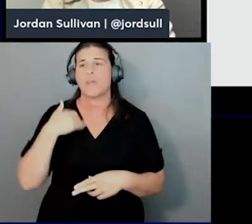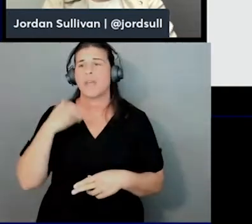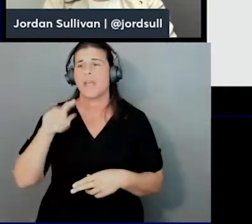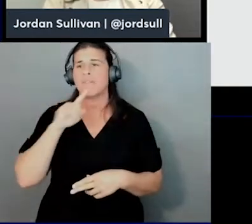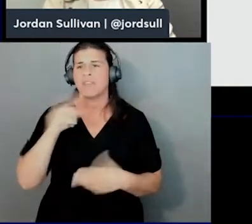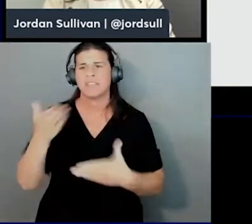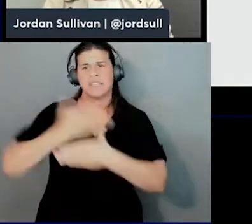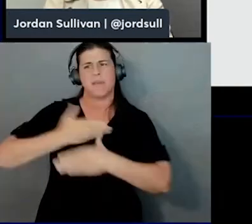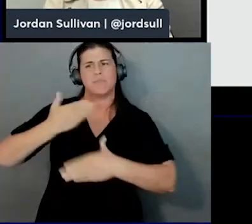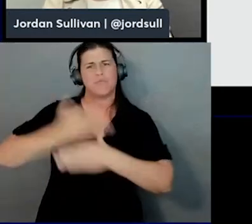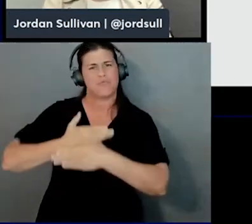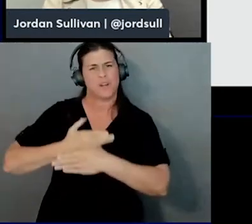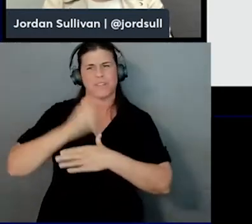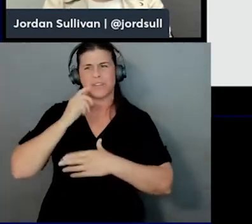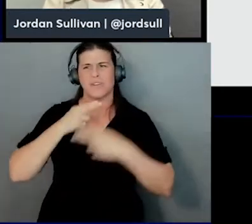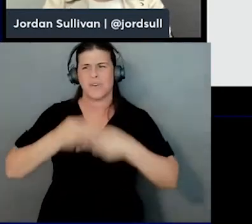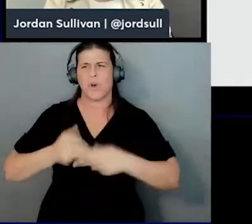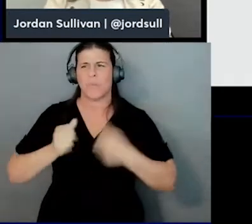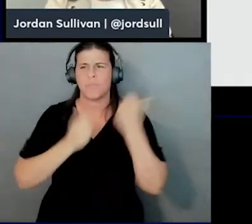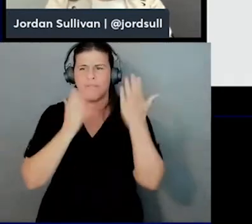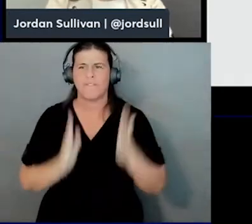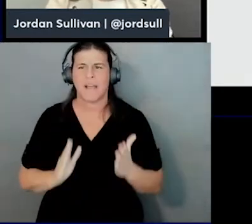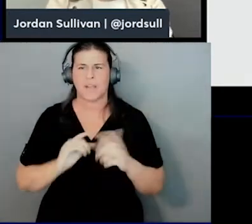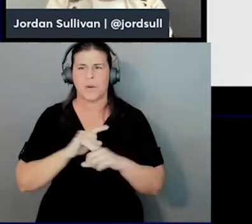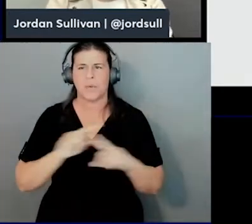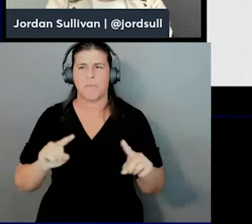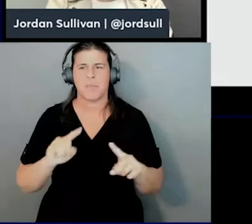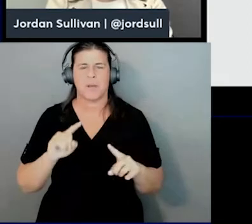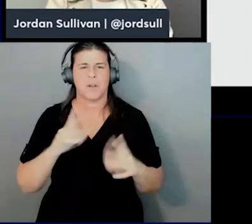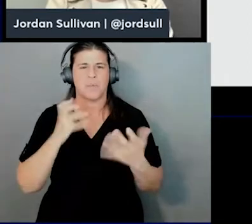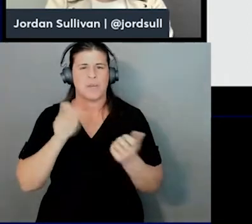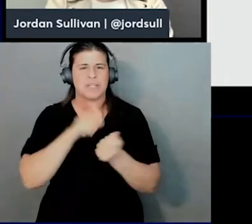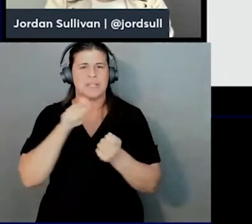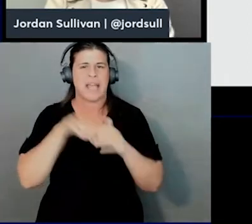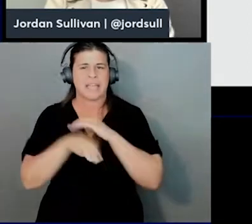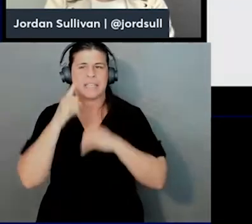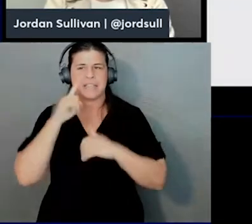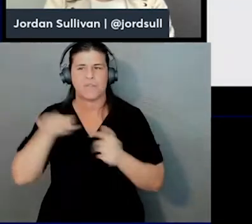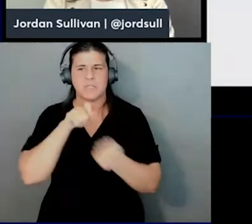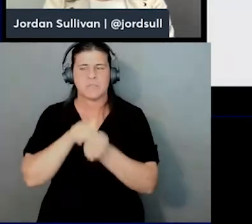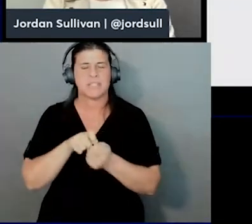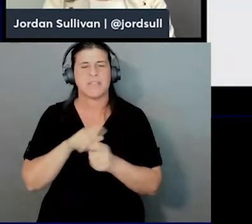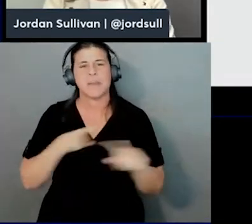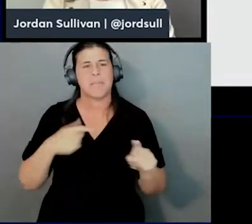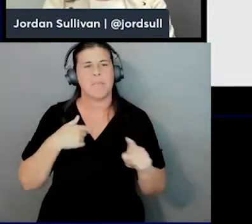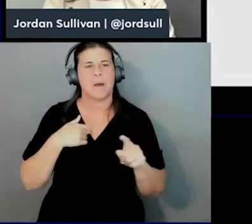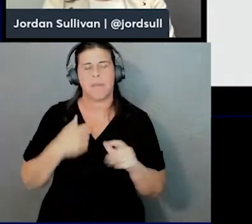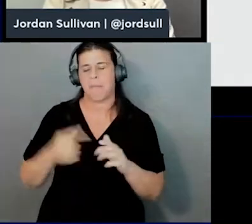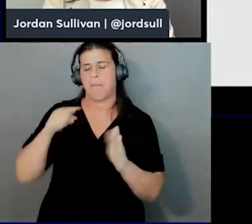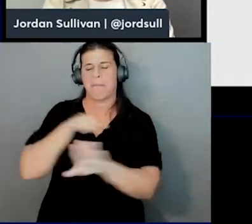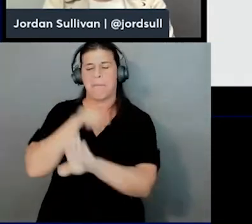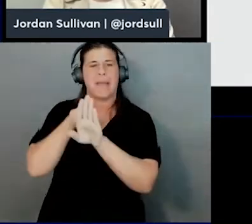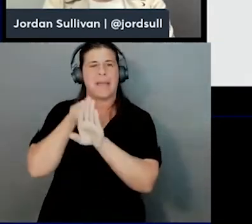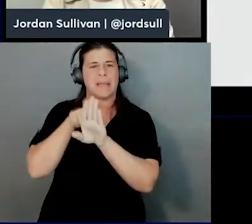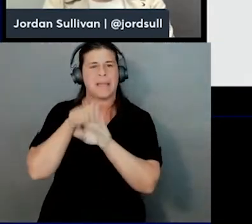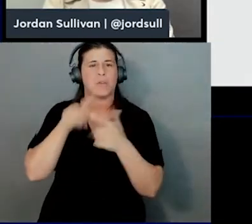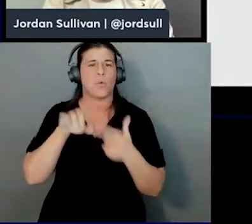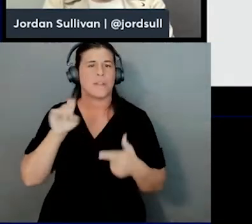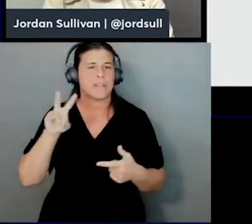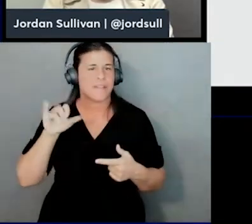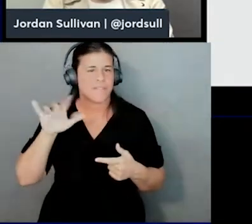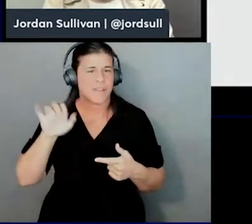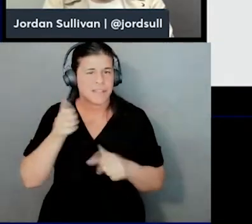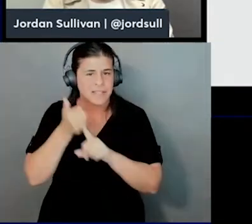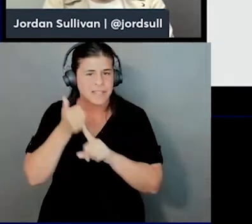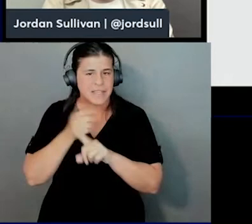provider, which give you access to specific backends or devices, and these backends